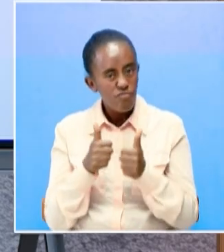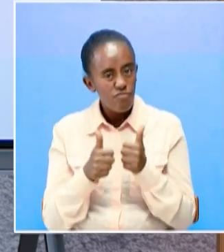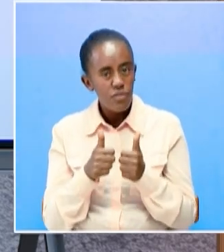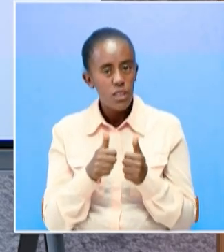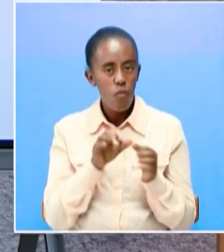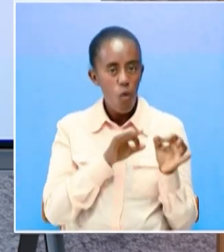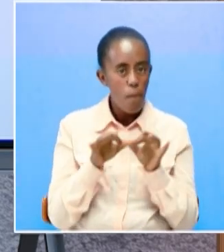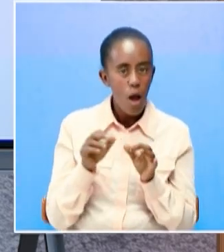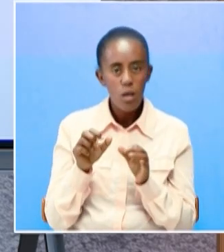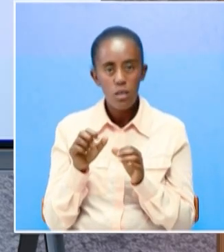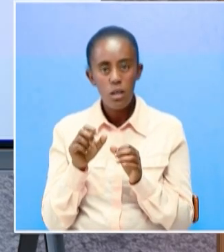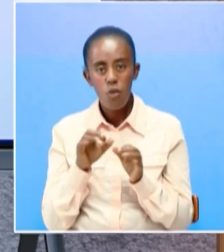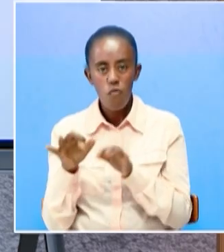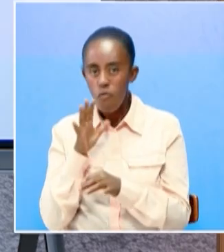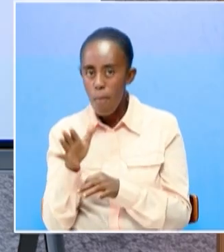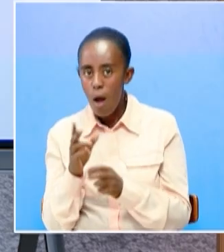formal or informal.